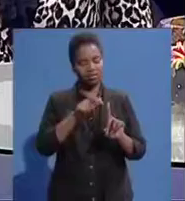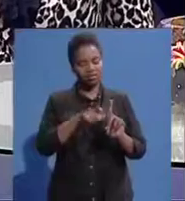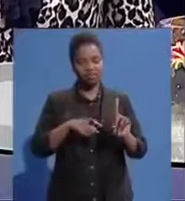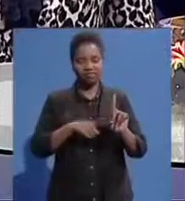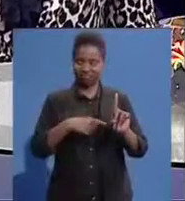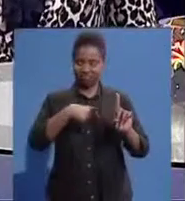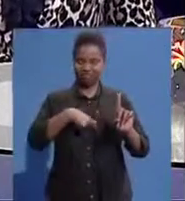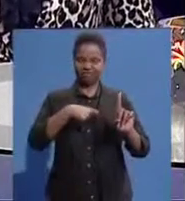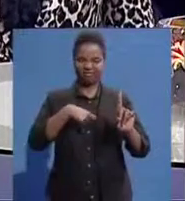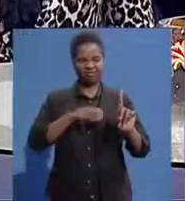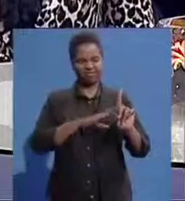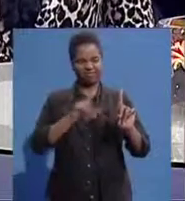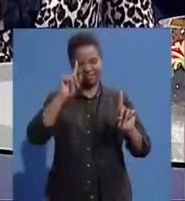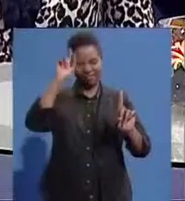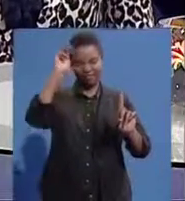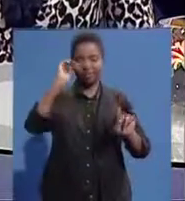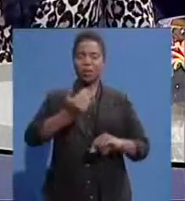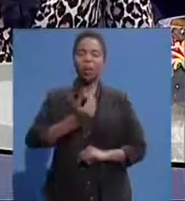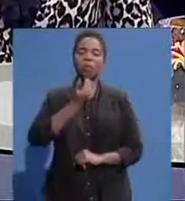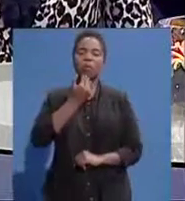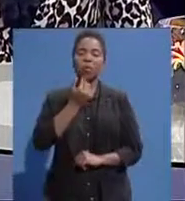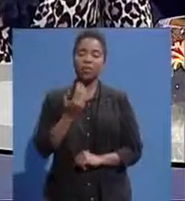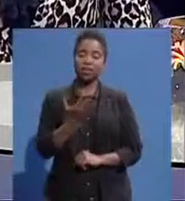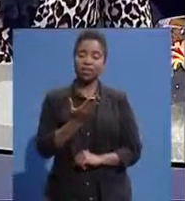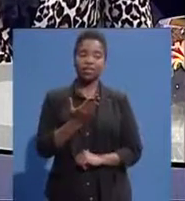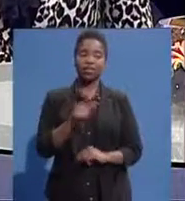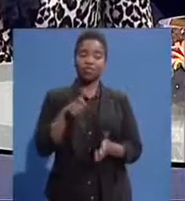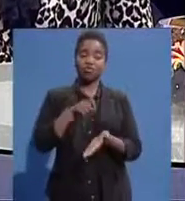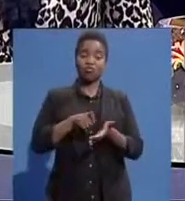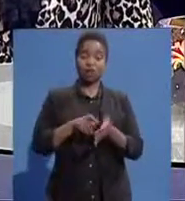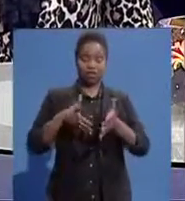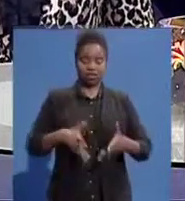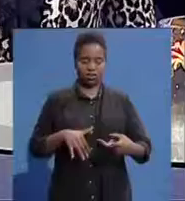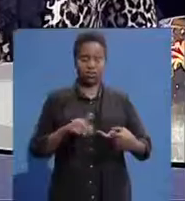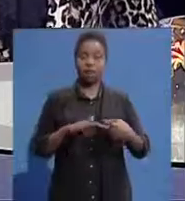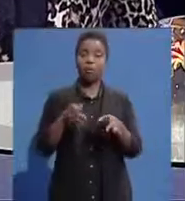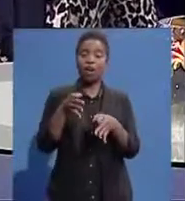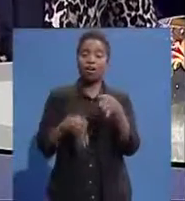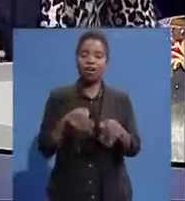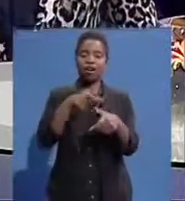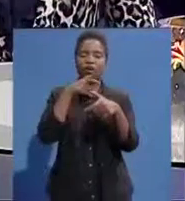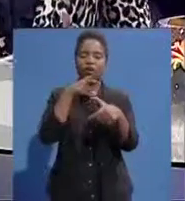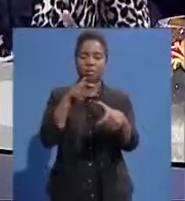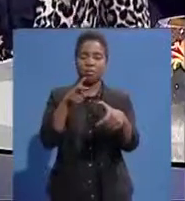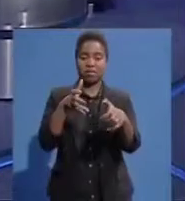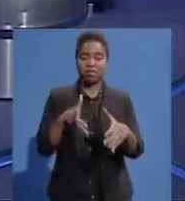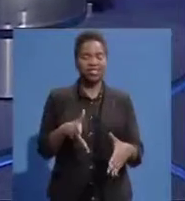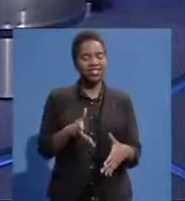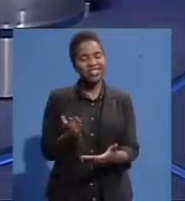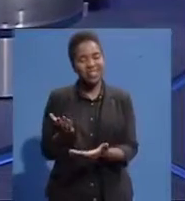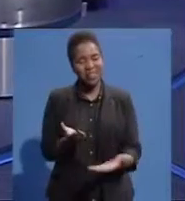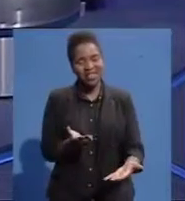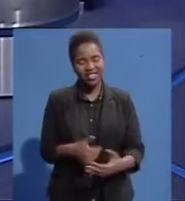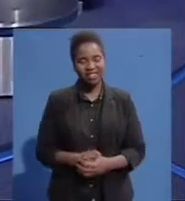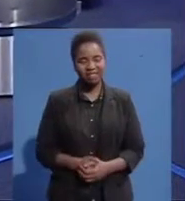and conviction is Alistair Sparks, veteran writer, journalist and political commentator. Welcome to the